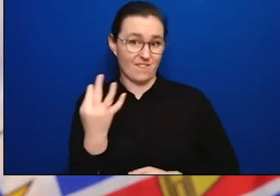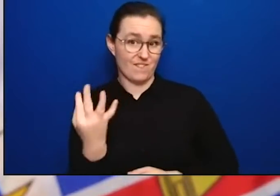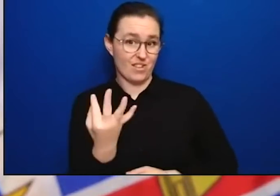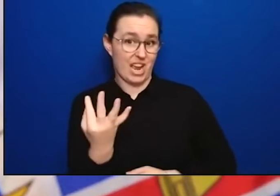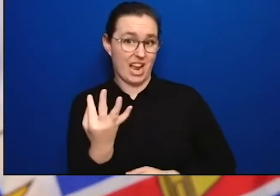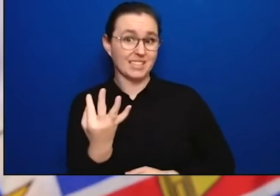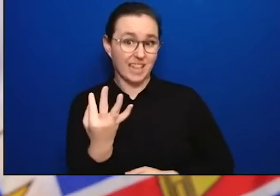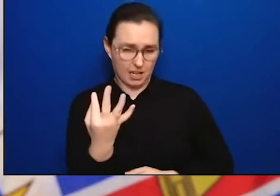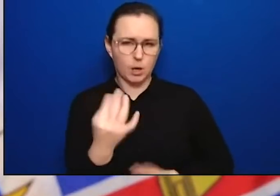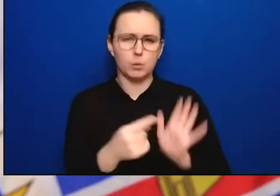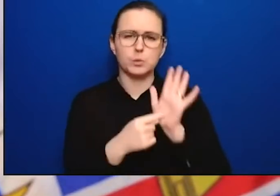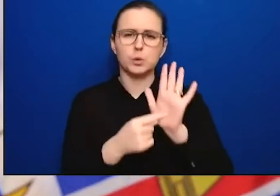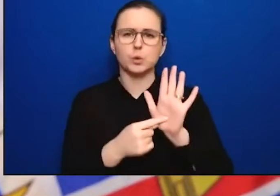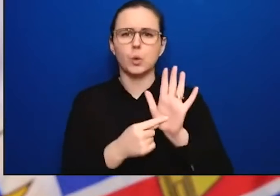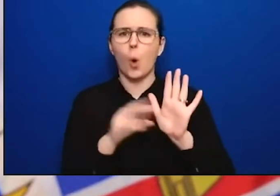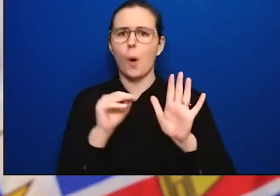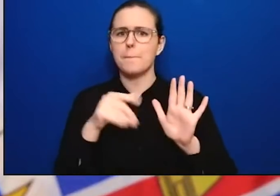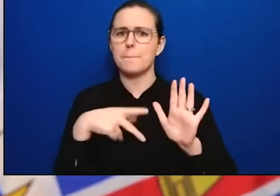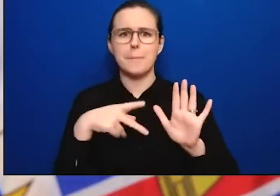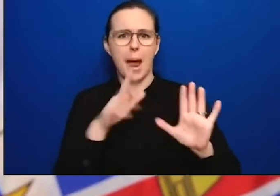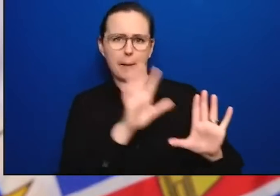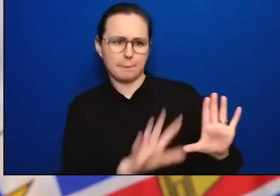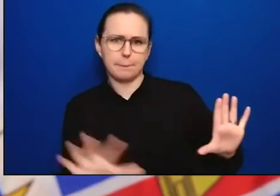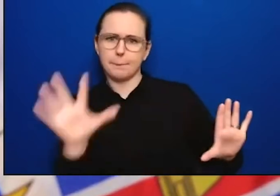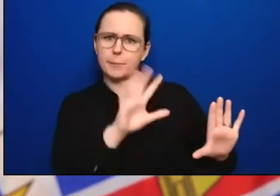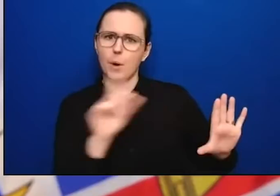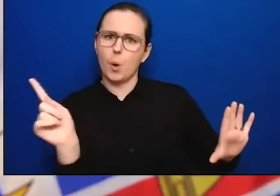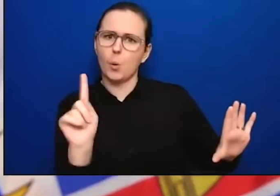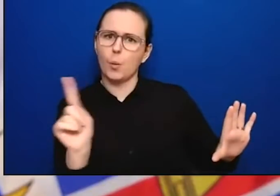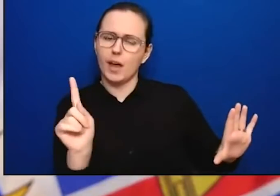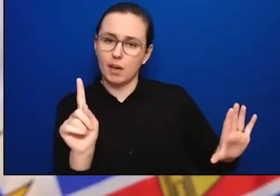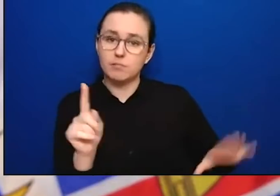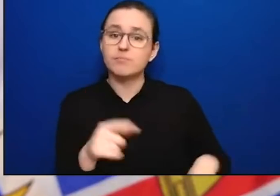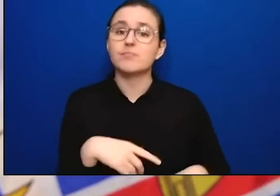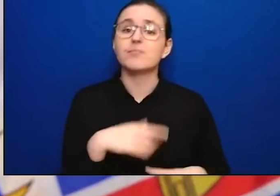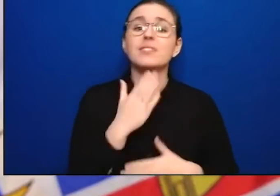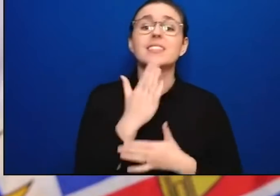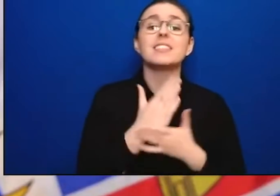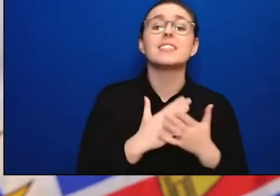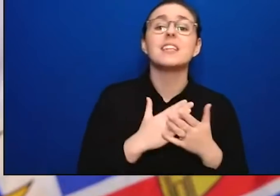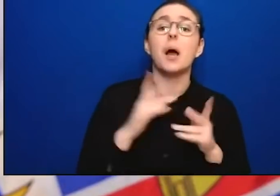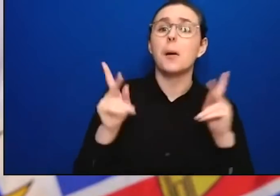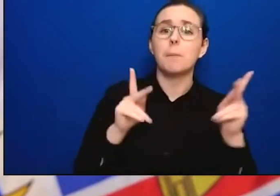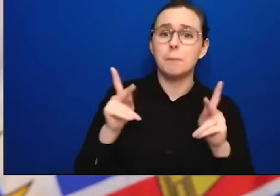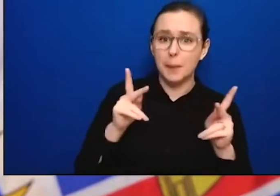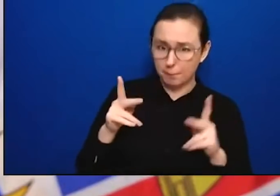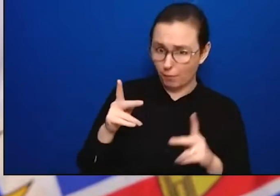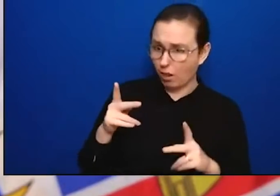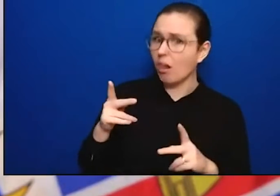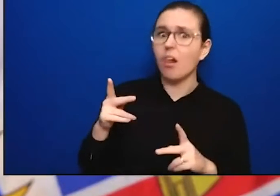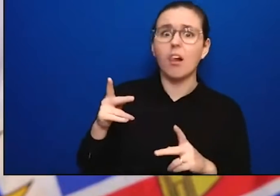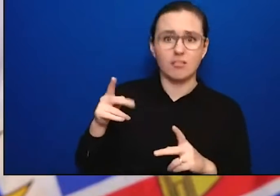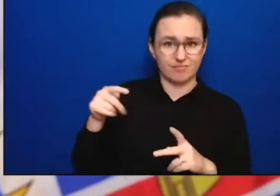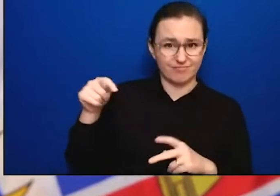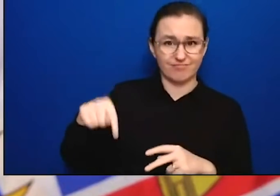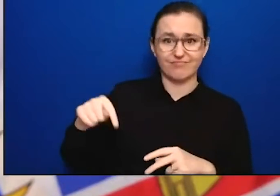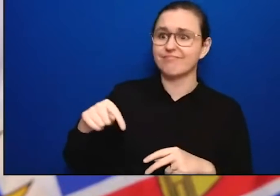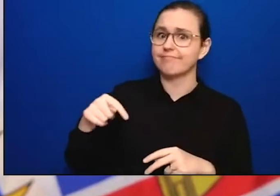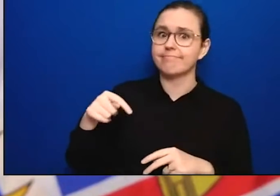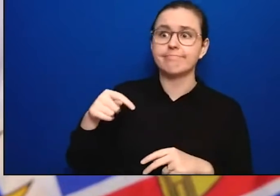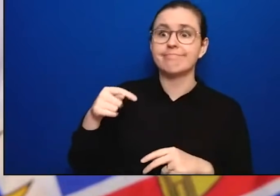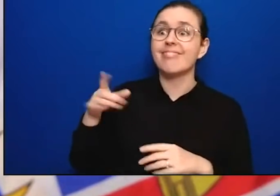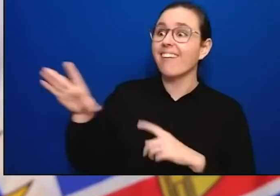map that we presented on Friday, we do know that even now with Omicron, some people are at much greater risk